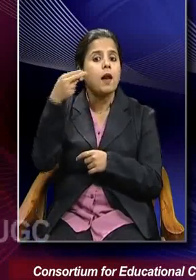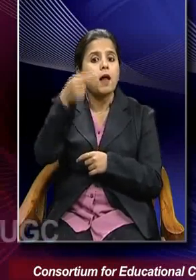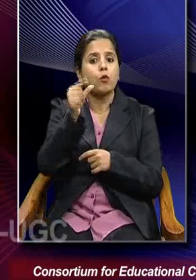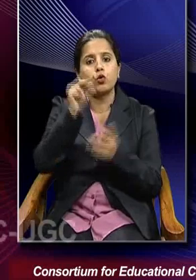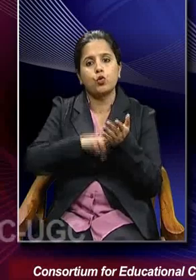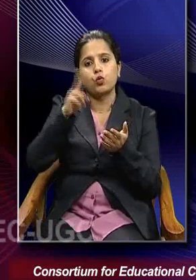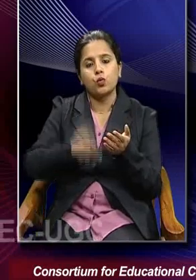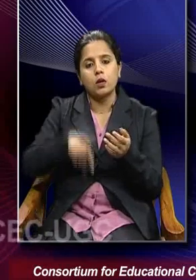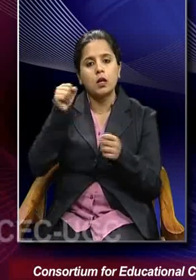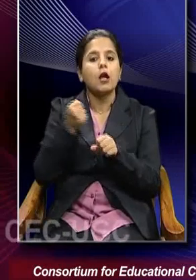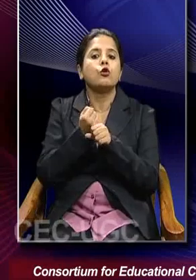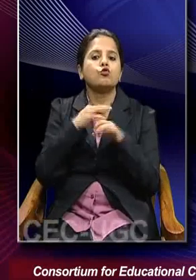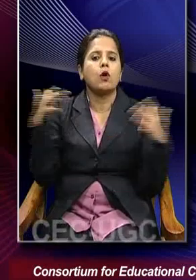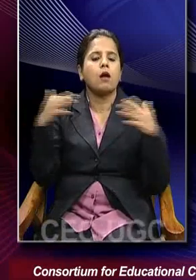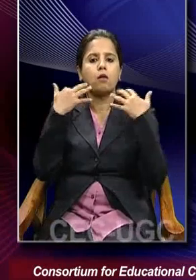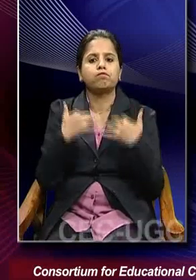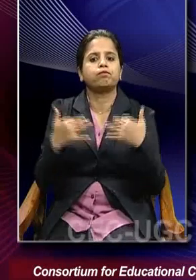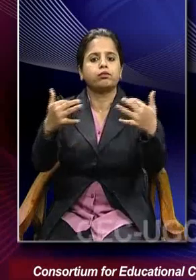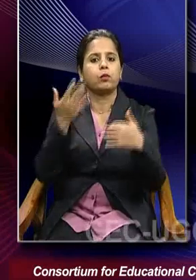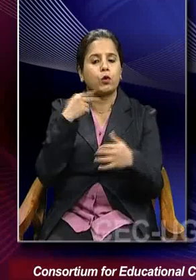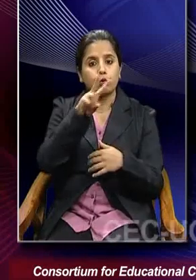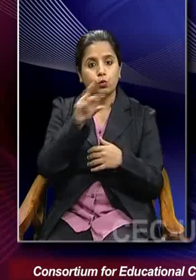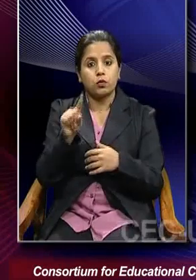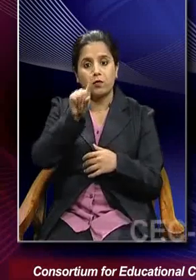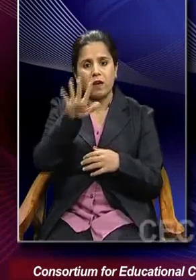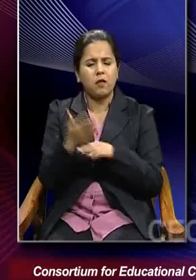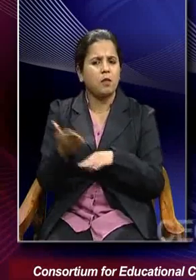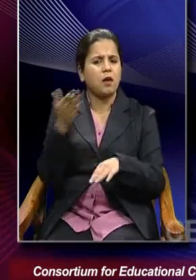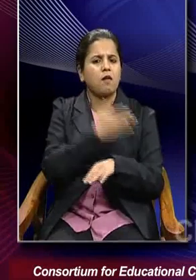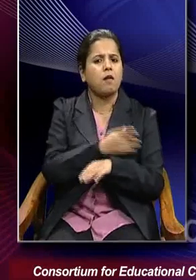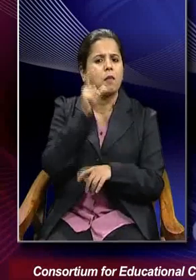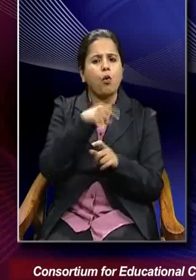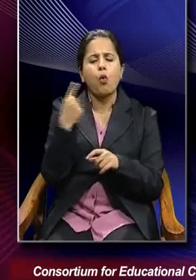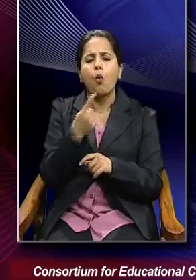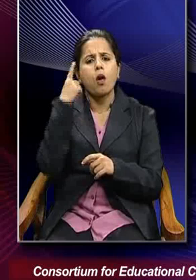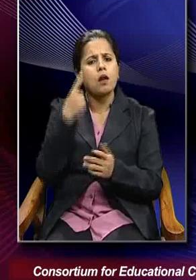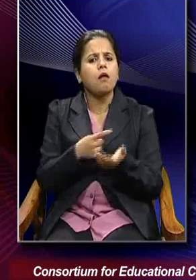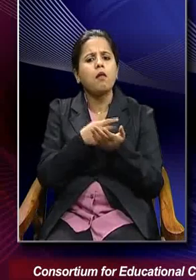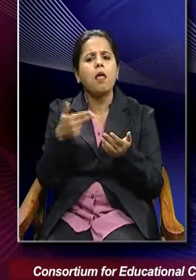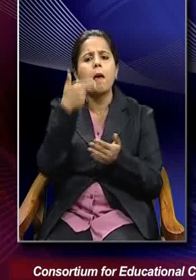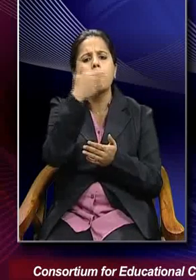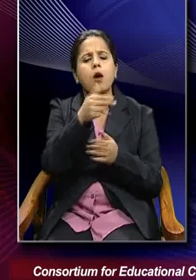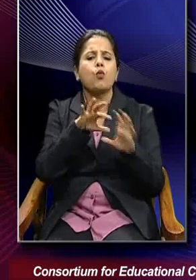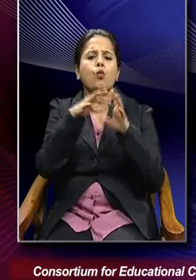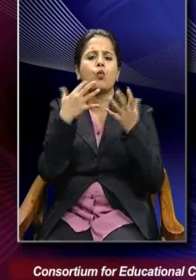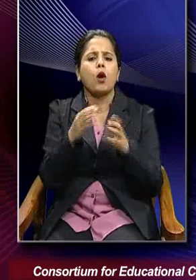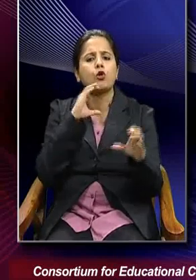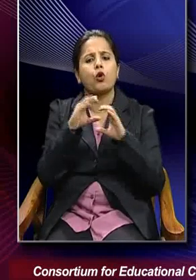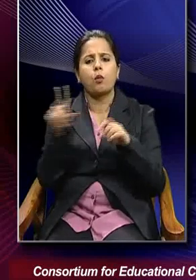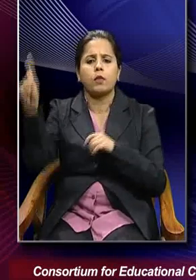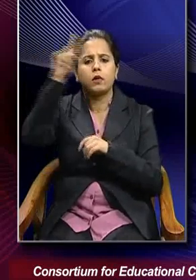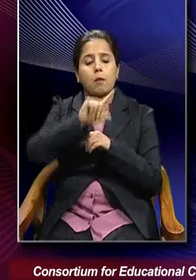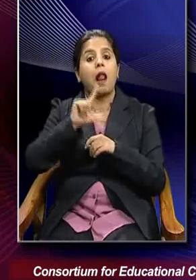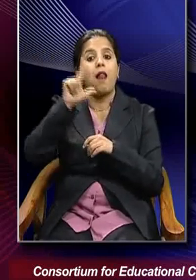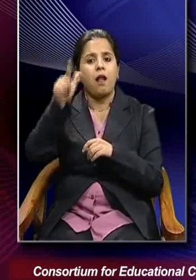Nations General Assembly. Before 2015, it was just regarded as a World Telecommunication Day, and